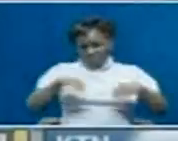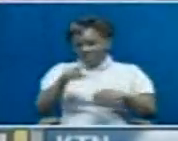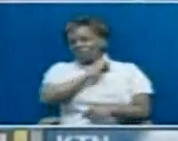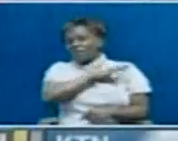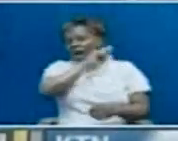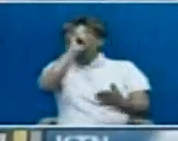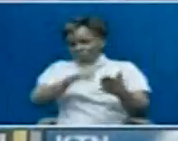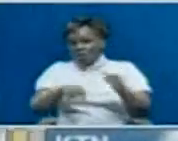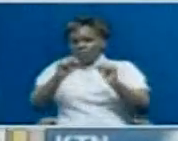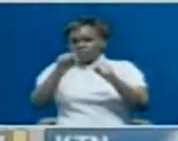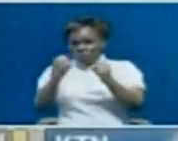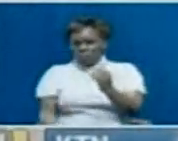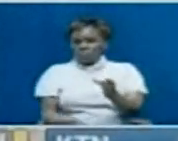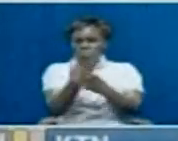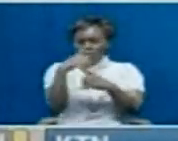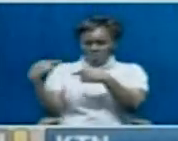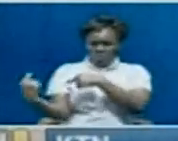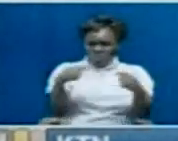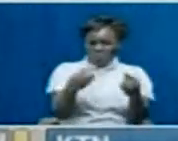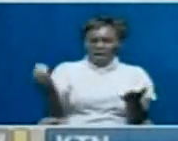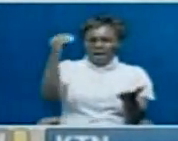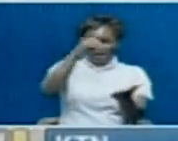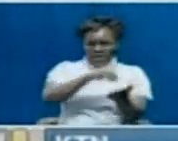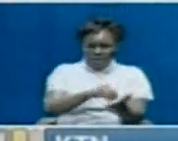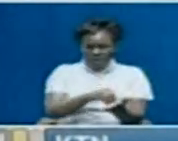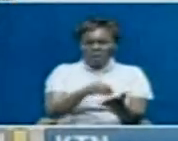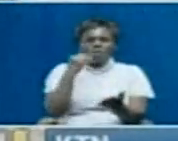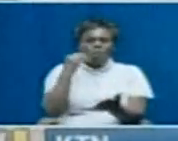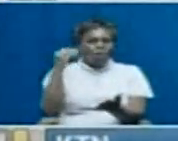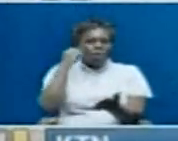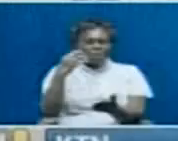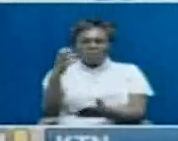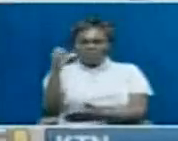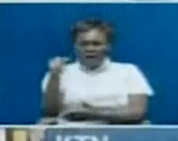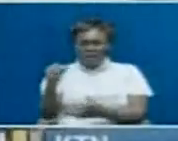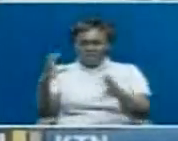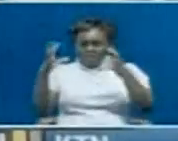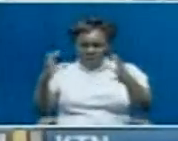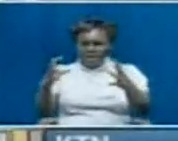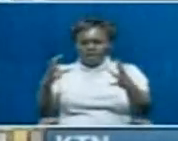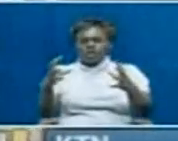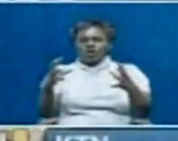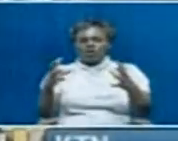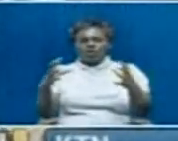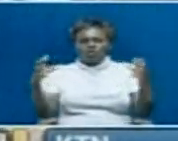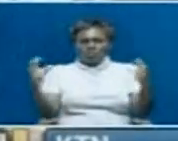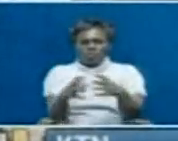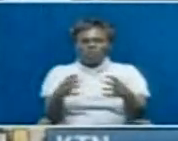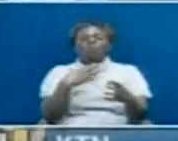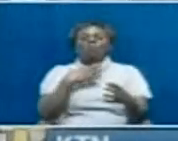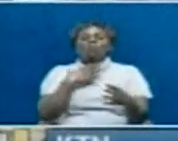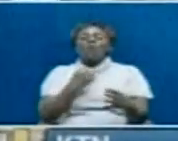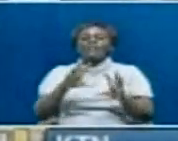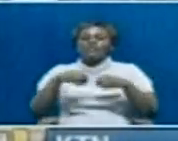feared, could reignite clashes in this vast county that is home to 5 major communities. Si tunapata information ya